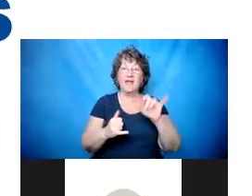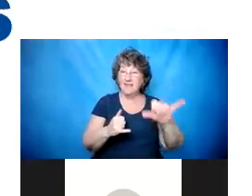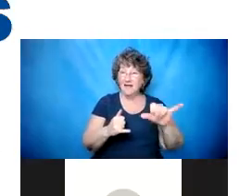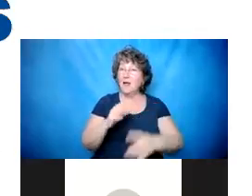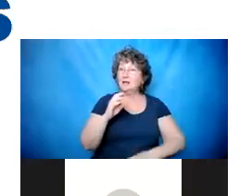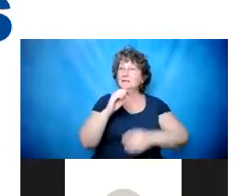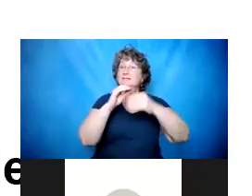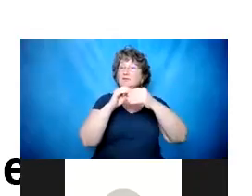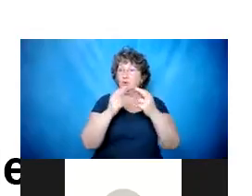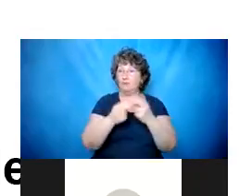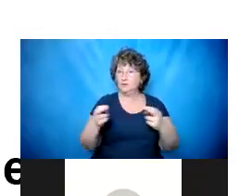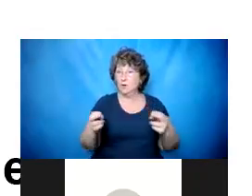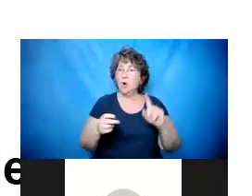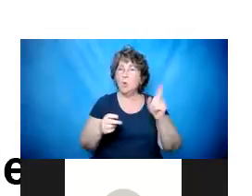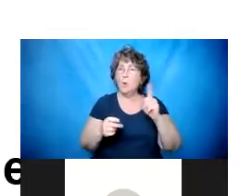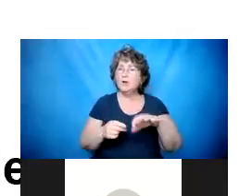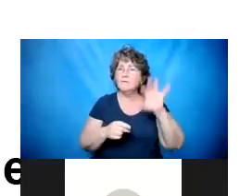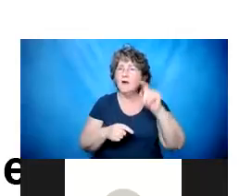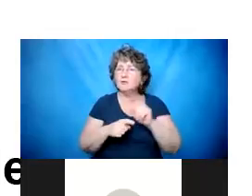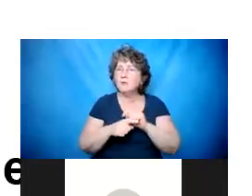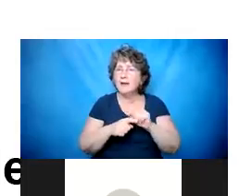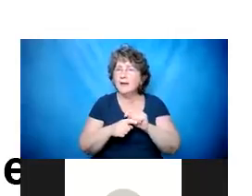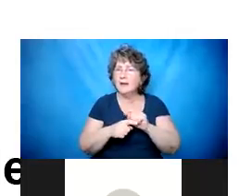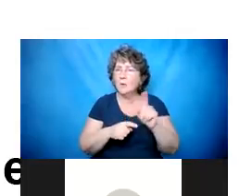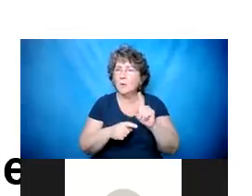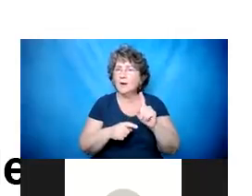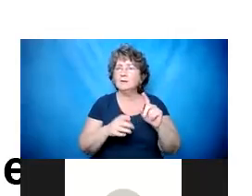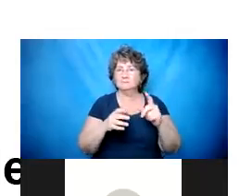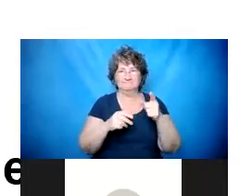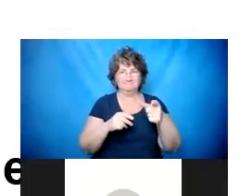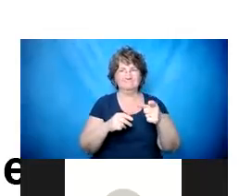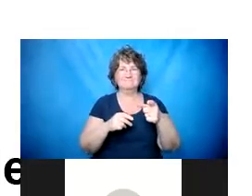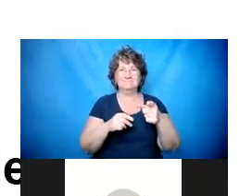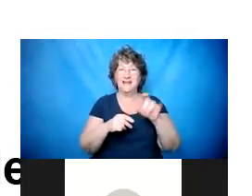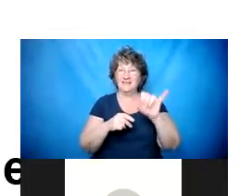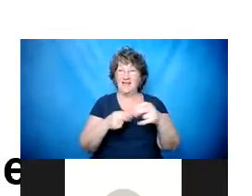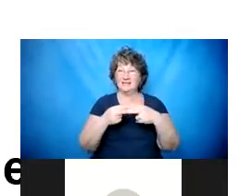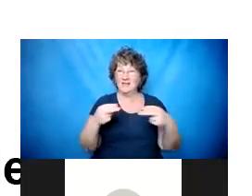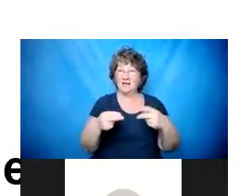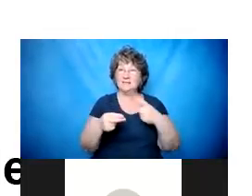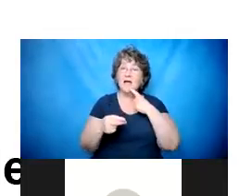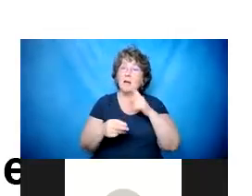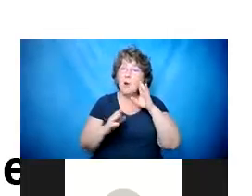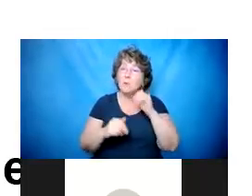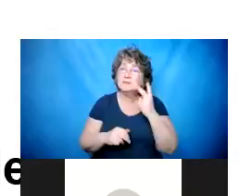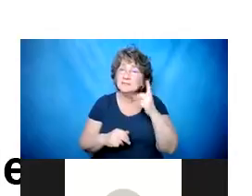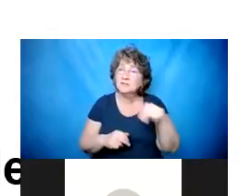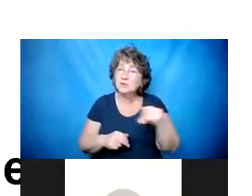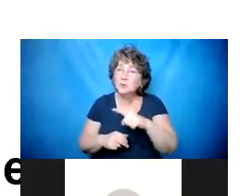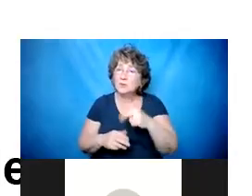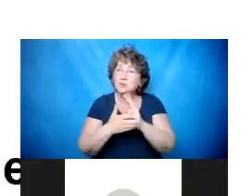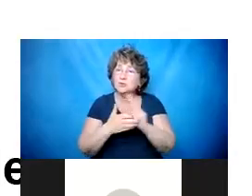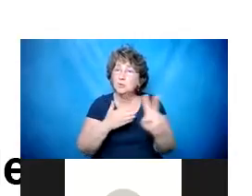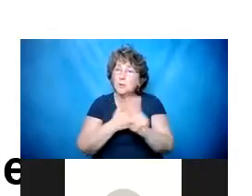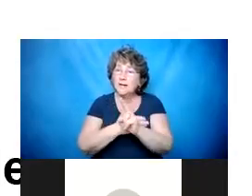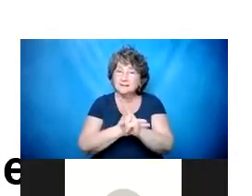we've discussed today. Next slide. And we do hope to see everybody in 2 weeks at our next webinar. I know it's a topic top of